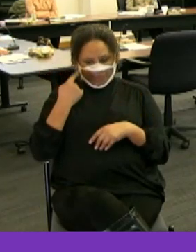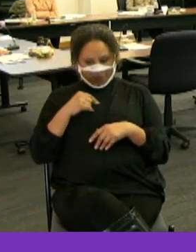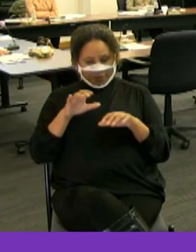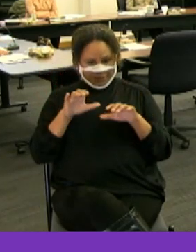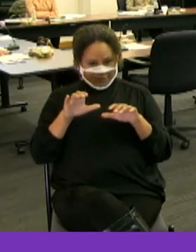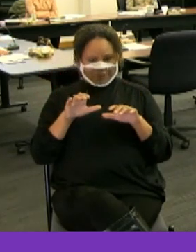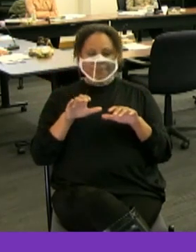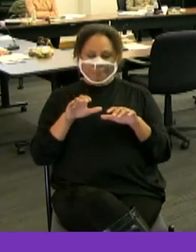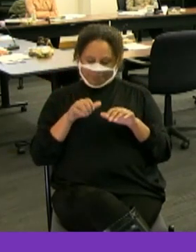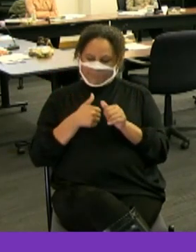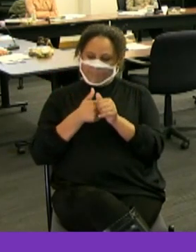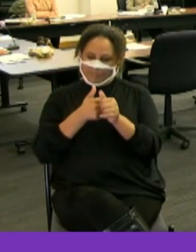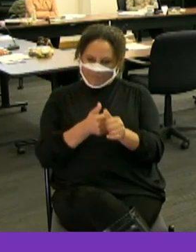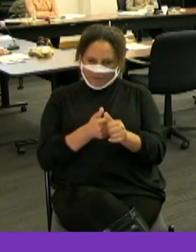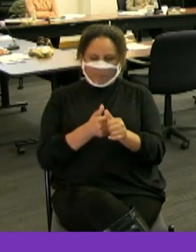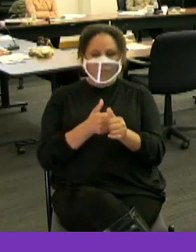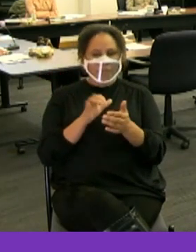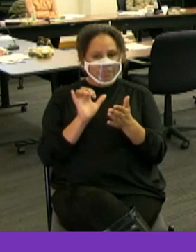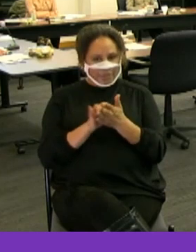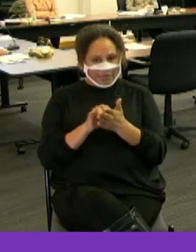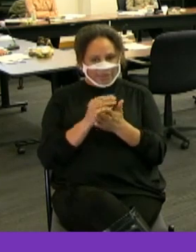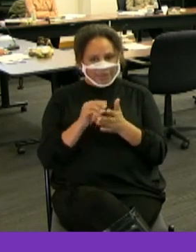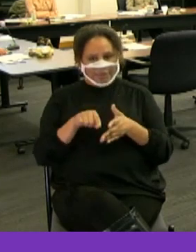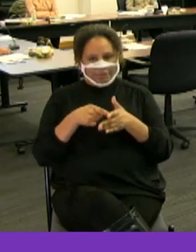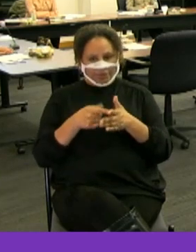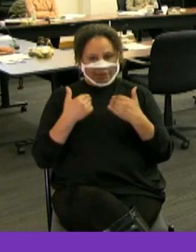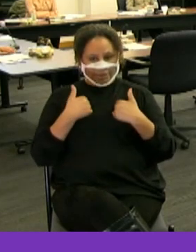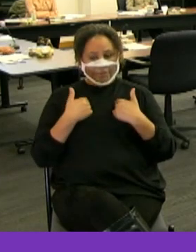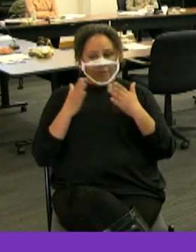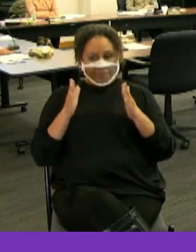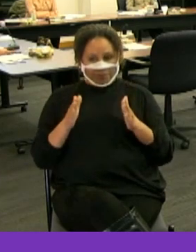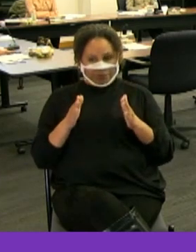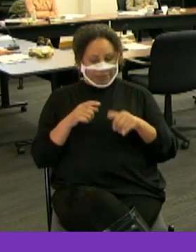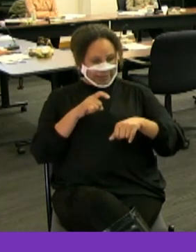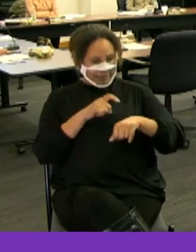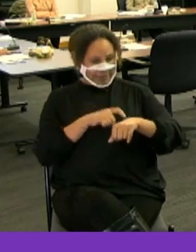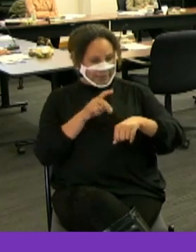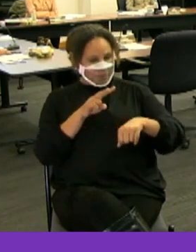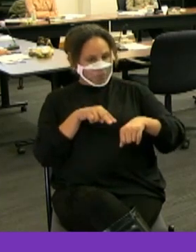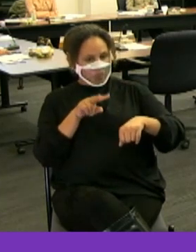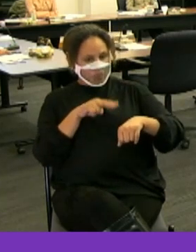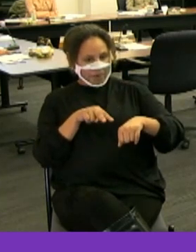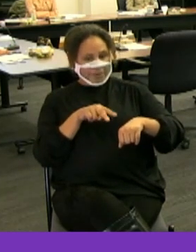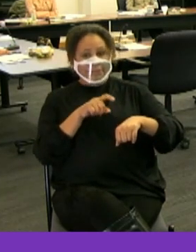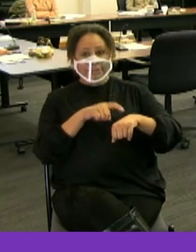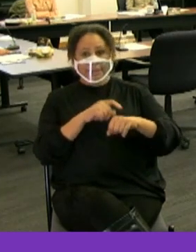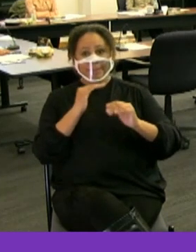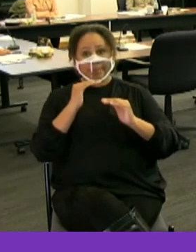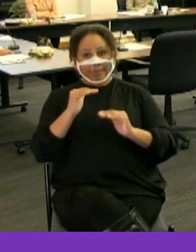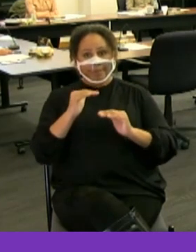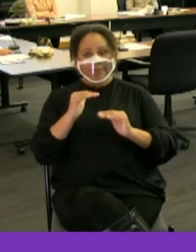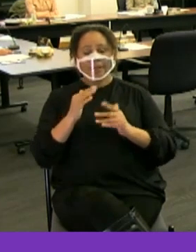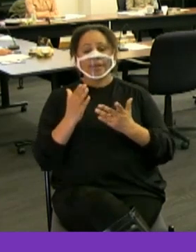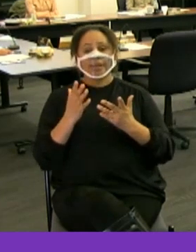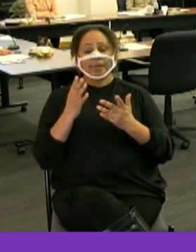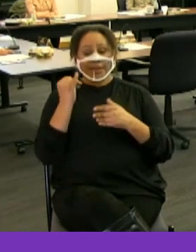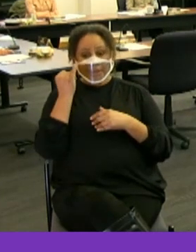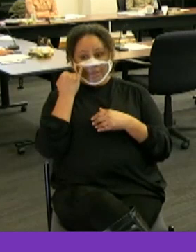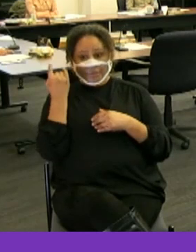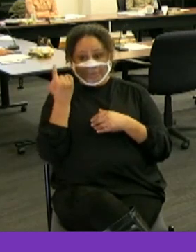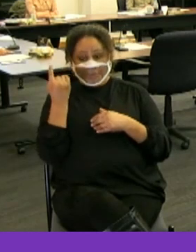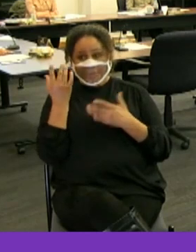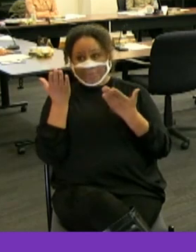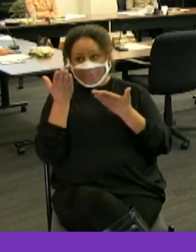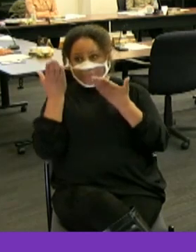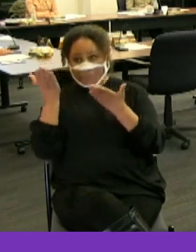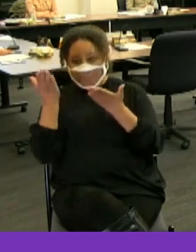adhere to that, and that we started to have a timekeeper at the meetings. And so for, you know, if something is pulled, if we